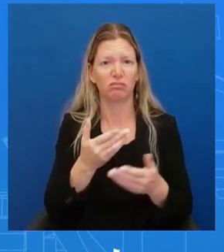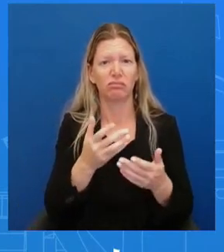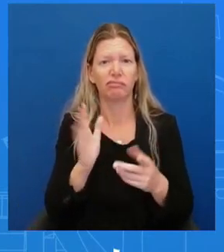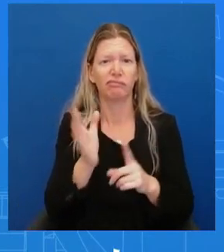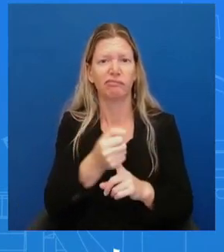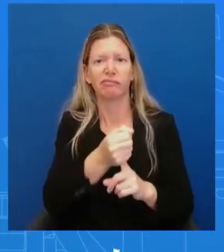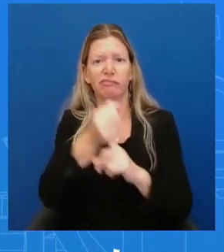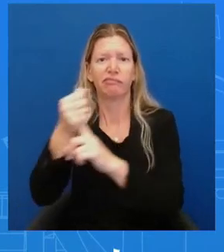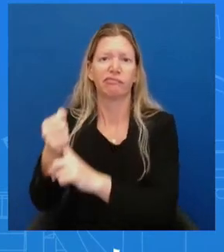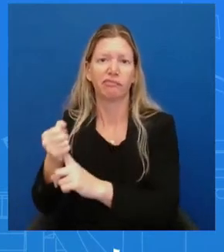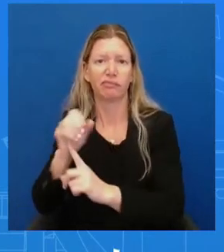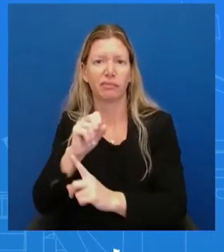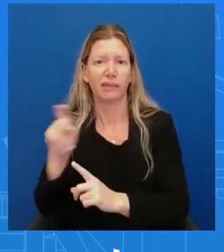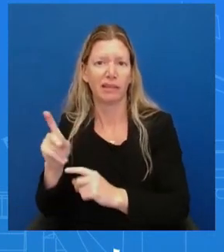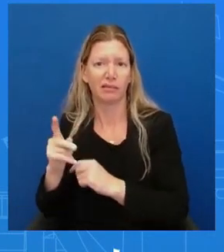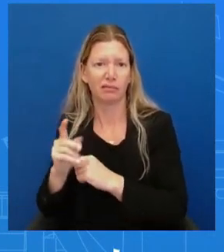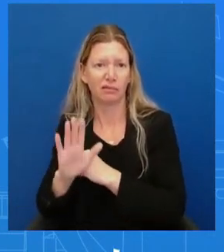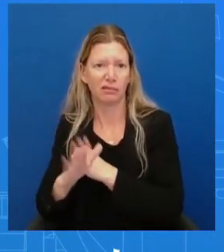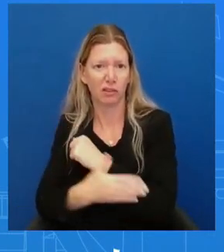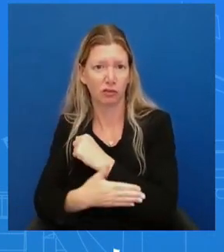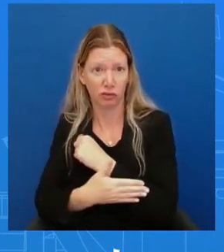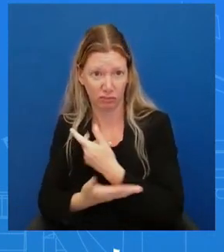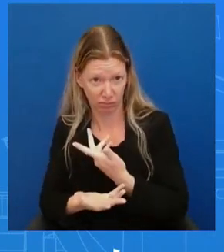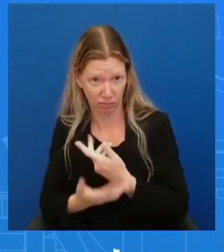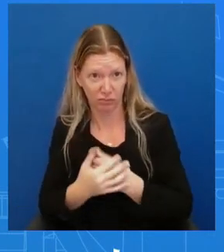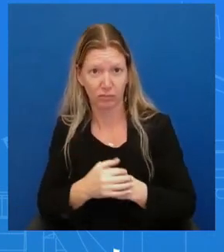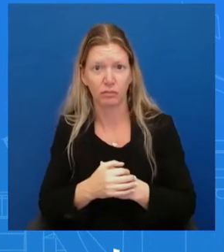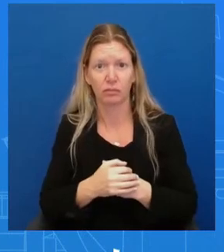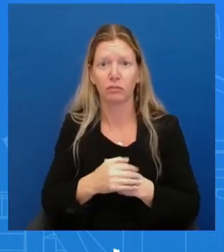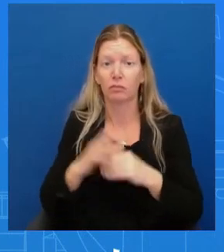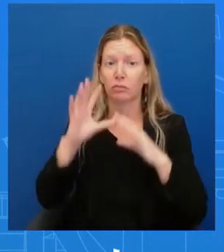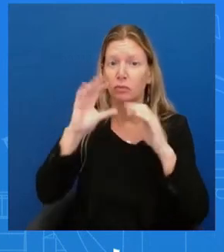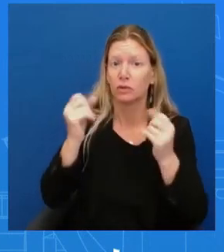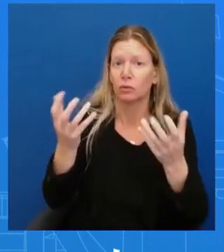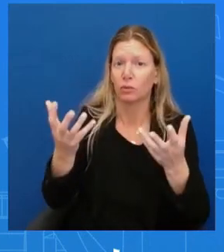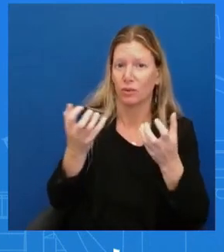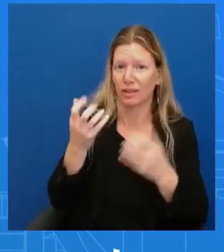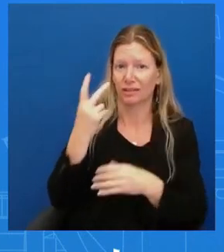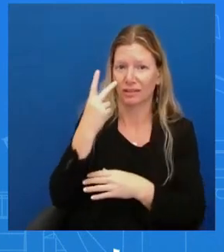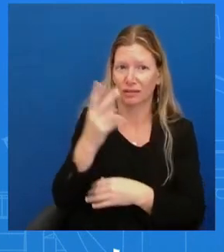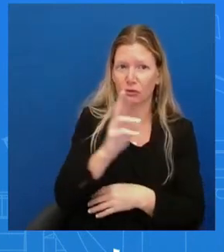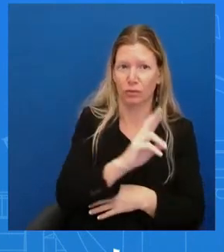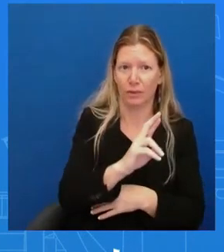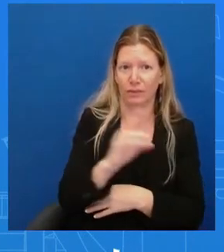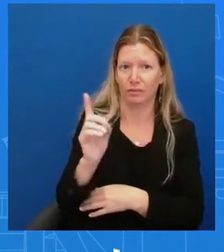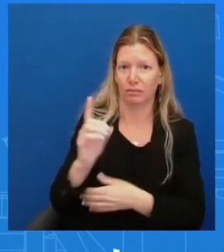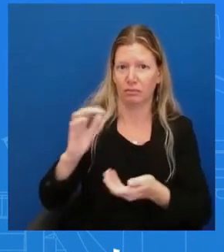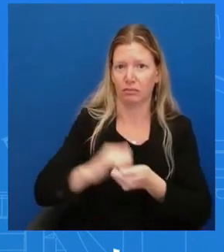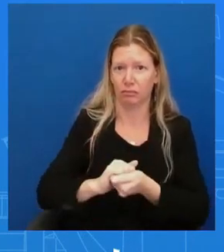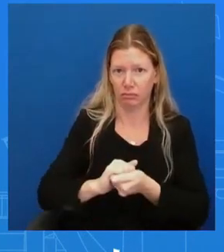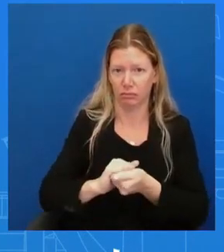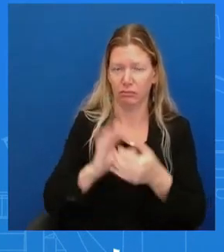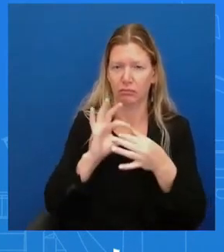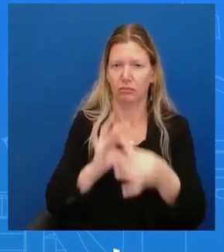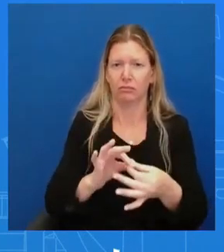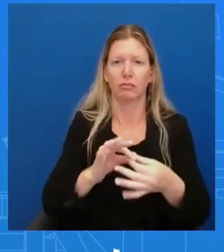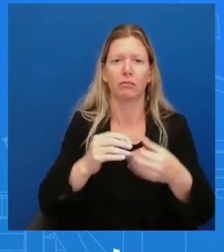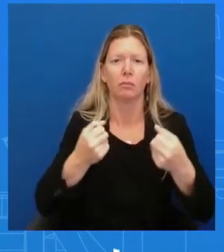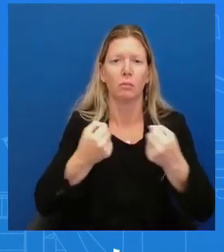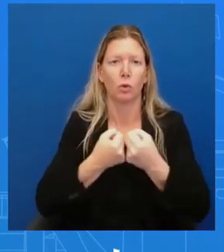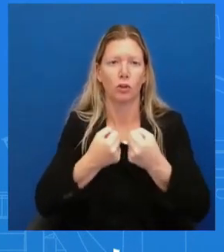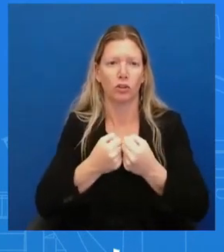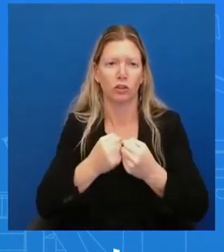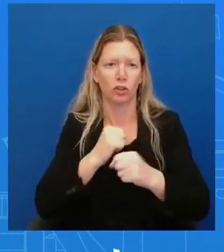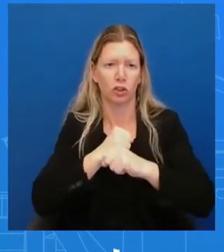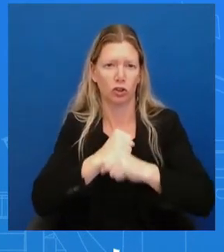move forward with a bipartisan border security agreement. A bipartisan border security agreement that was supported by the Border